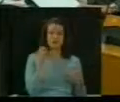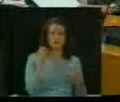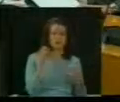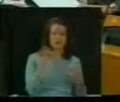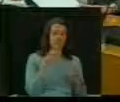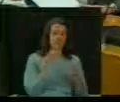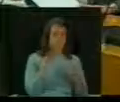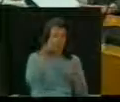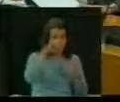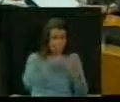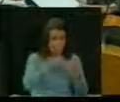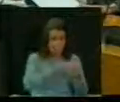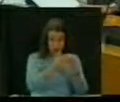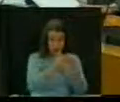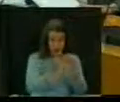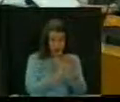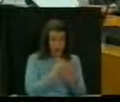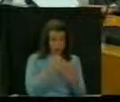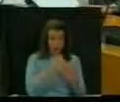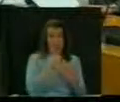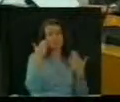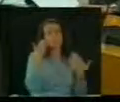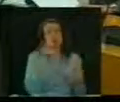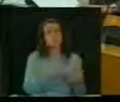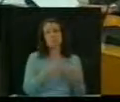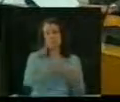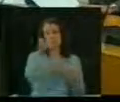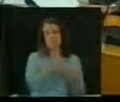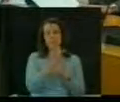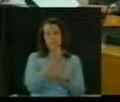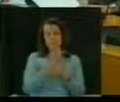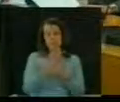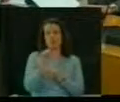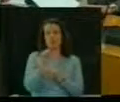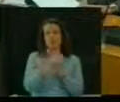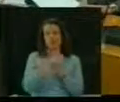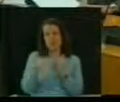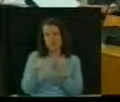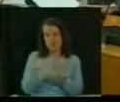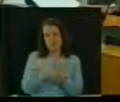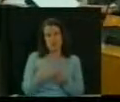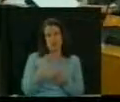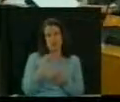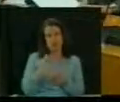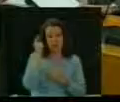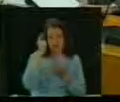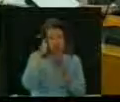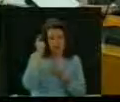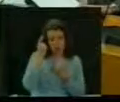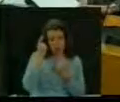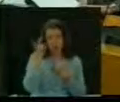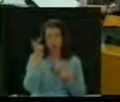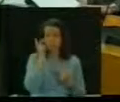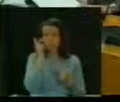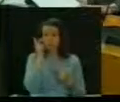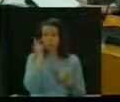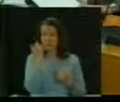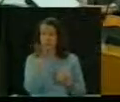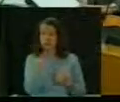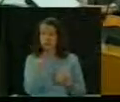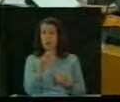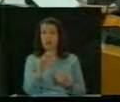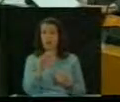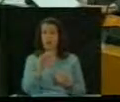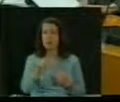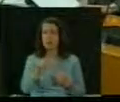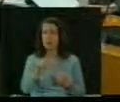not sure the details of her situation and whether criminal intent was there, but I believe that all of the